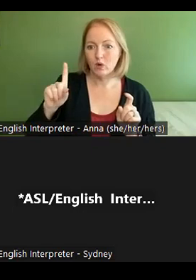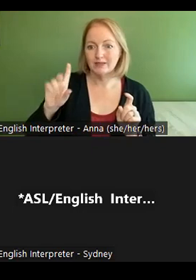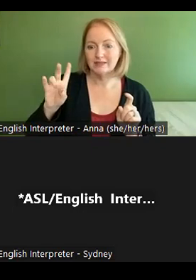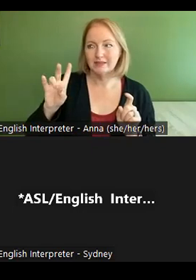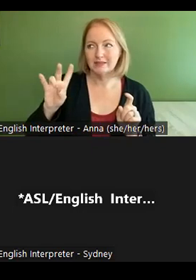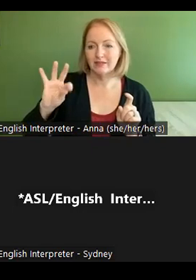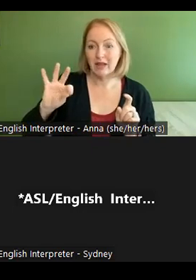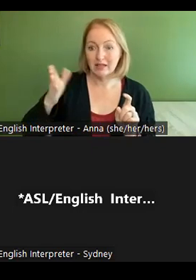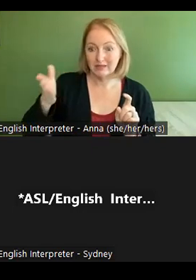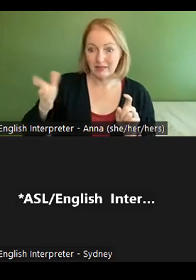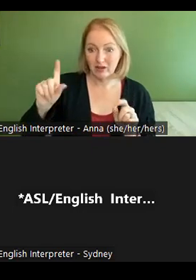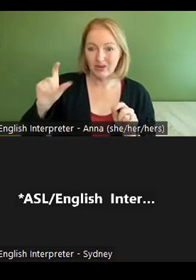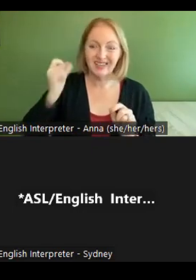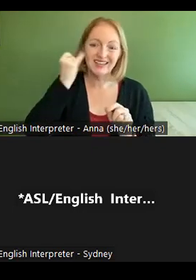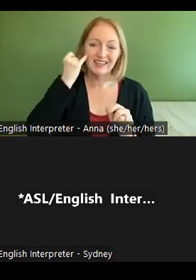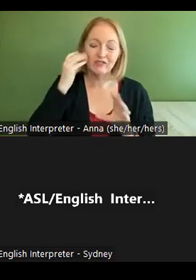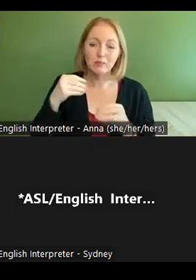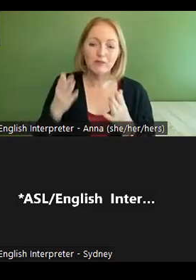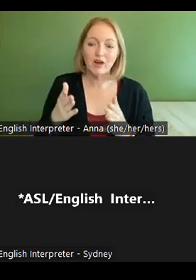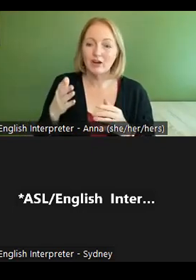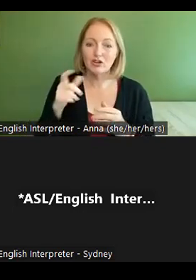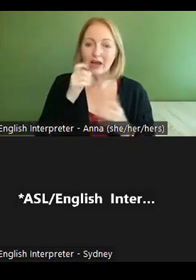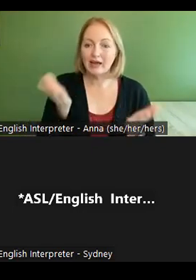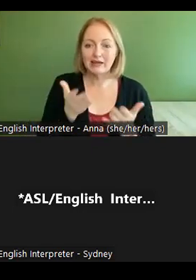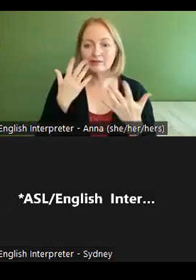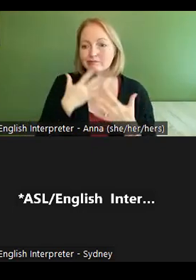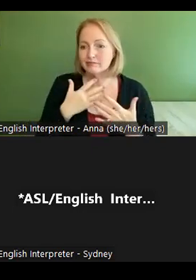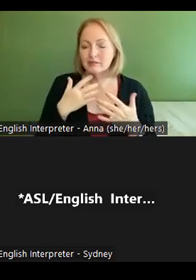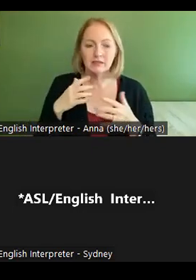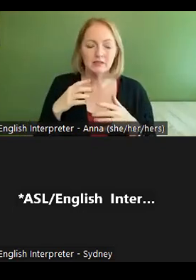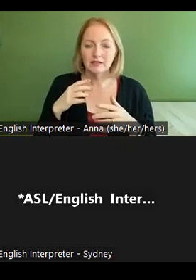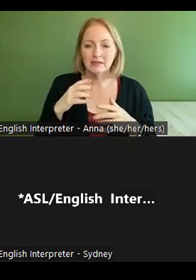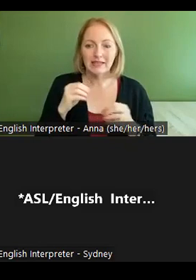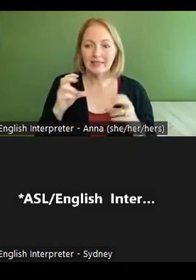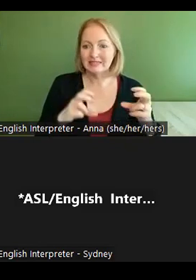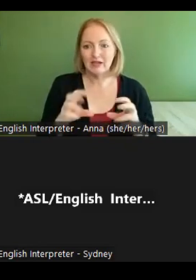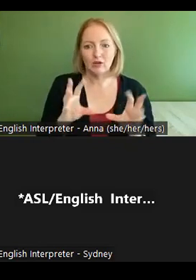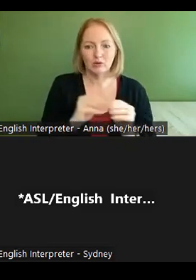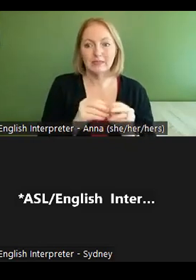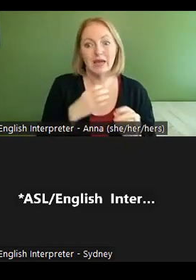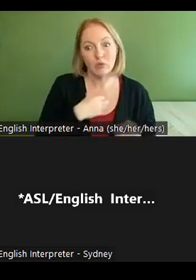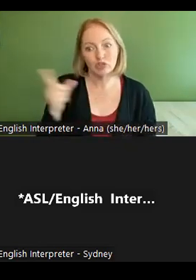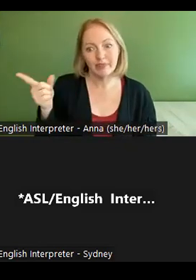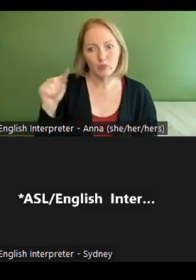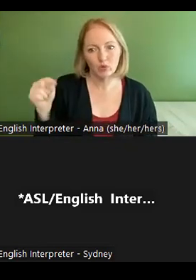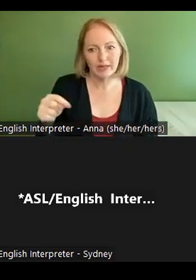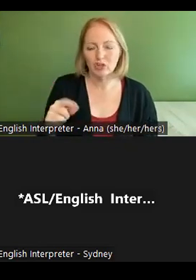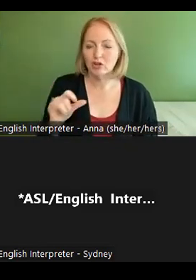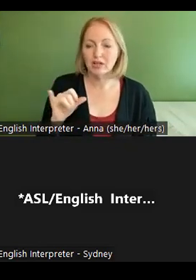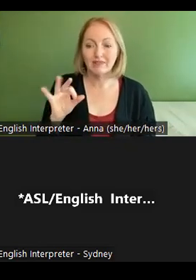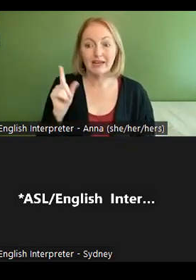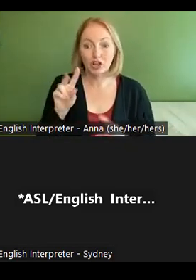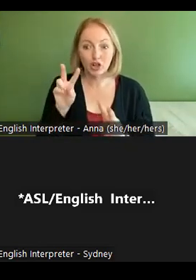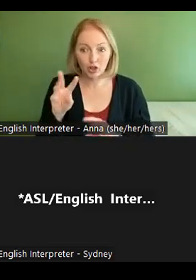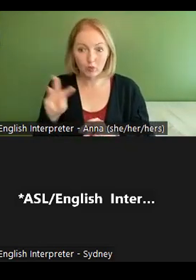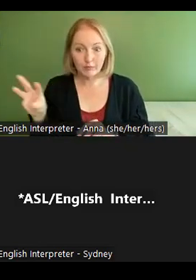Is it, so that just in case the providers who are not here, unfortunately, in the stakeholder meetings, and I wish they were, if they can go to the